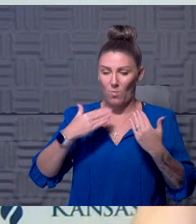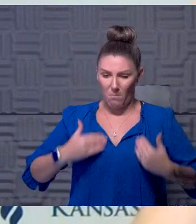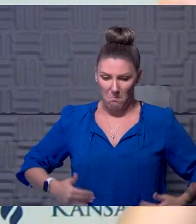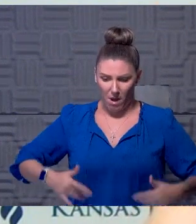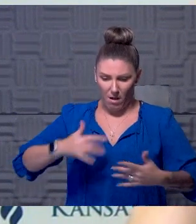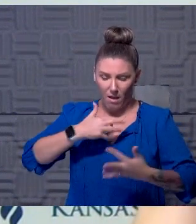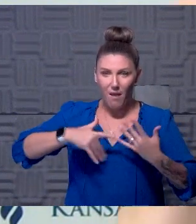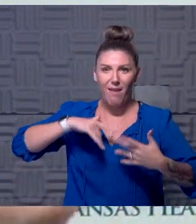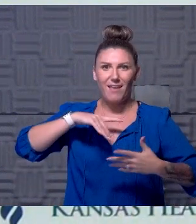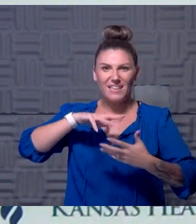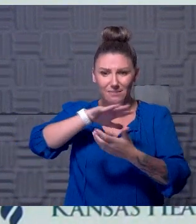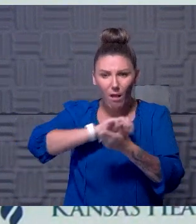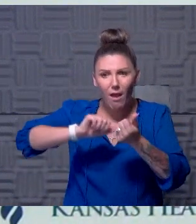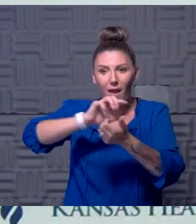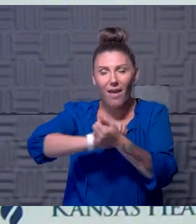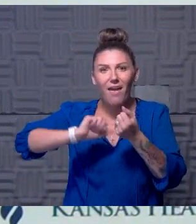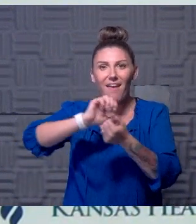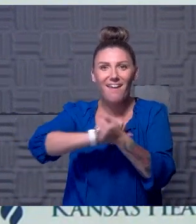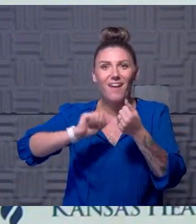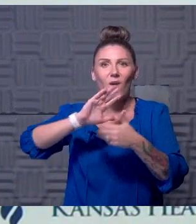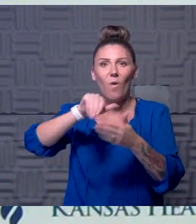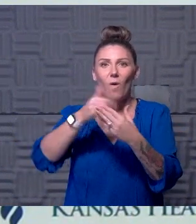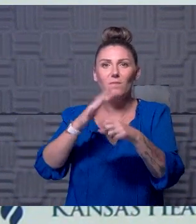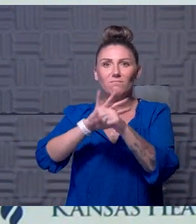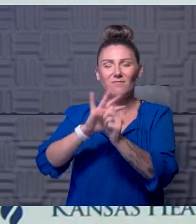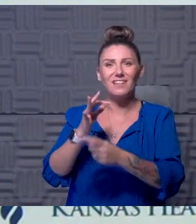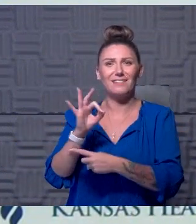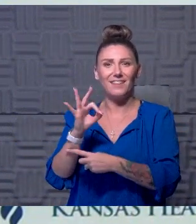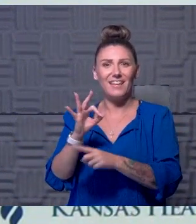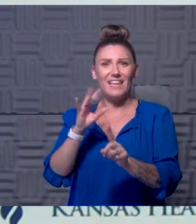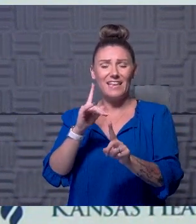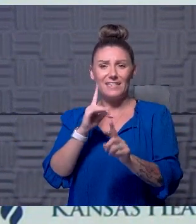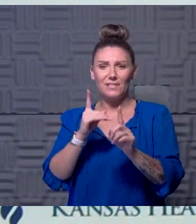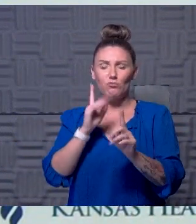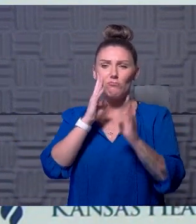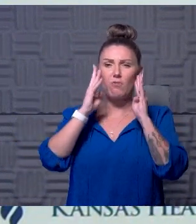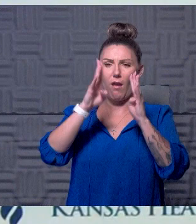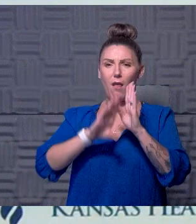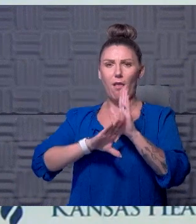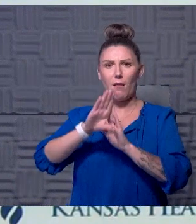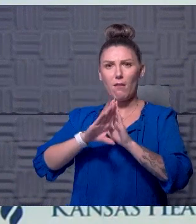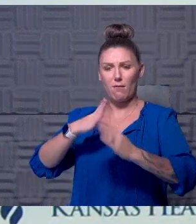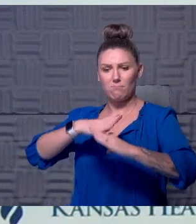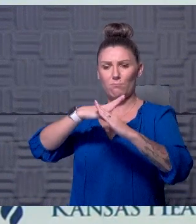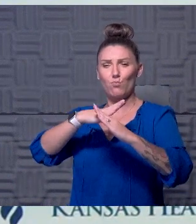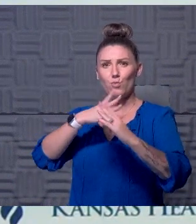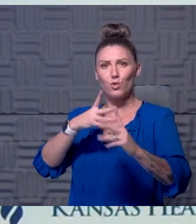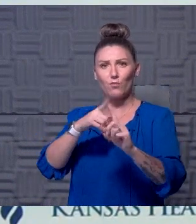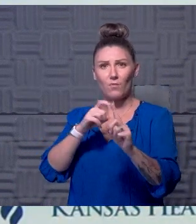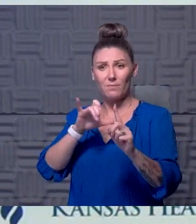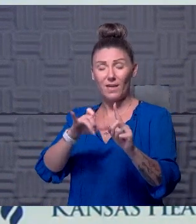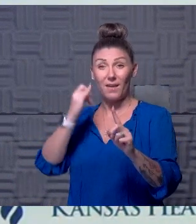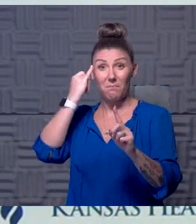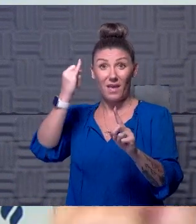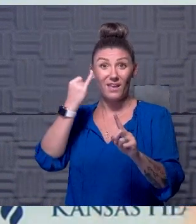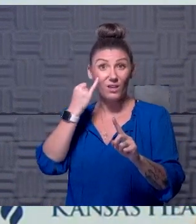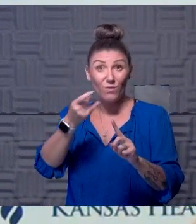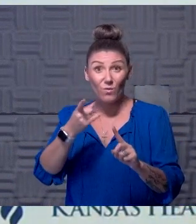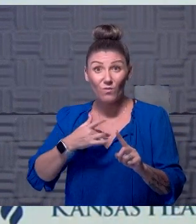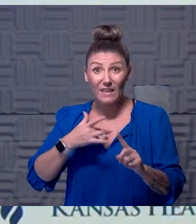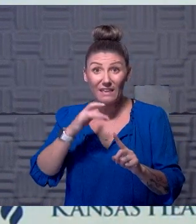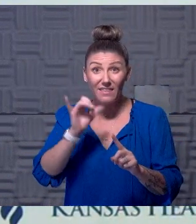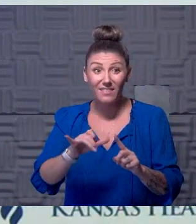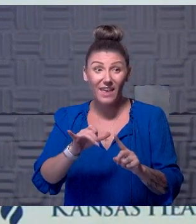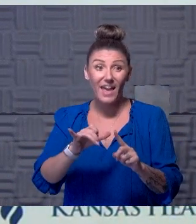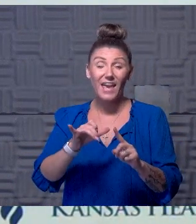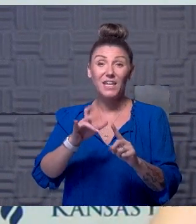that piece of the spike that we want it to attack. It's creating an immune response against it. And imagine if that's how you feel when you see